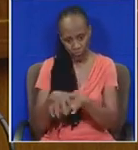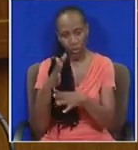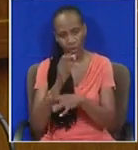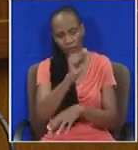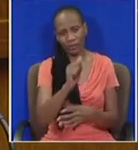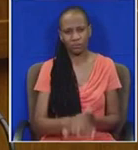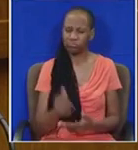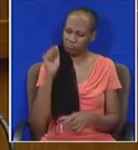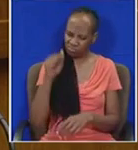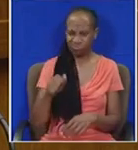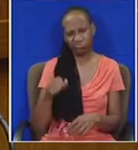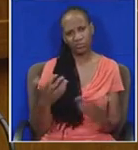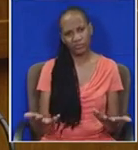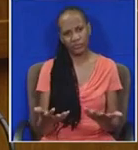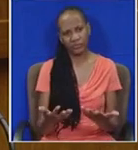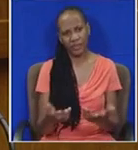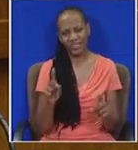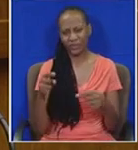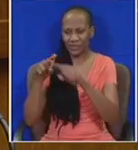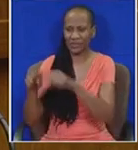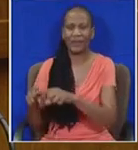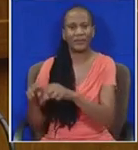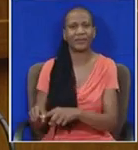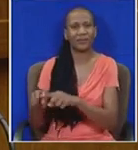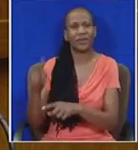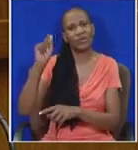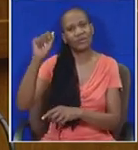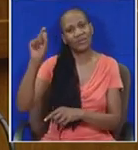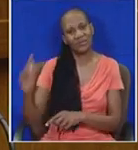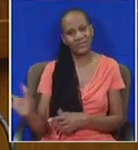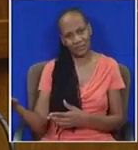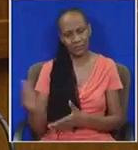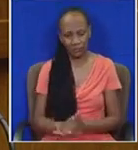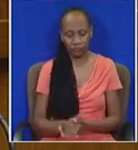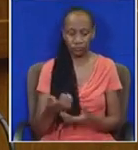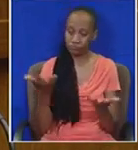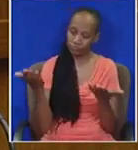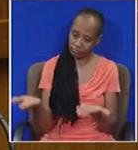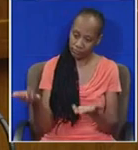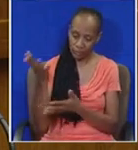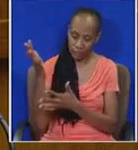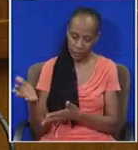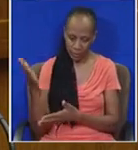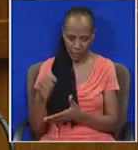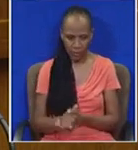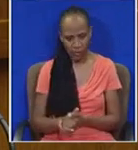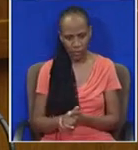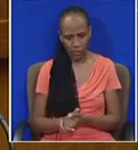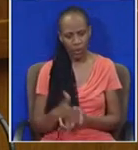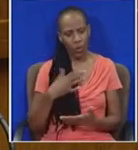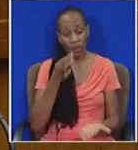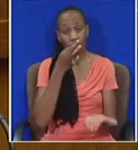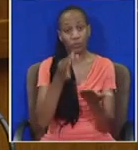to become a permanent drain on the fiscus. Honorable Speaker, Chairperson, I would like to make some concrete